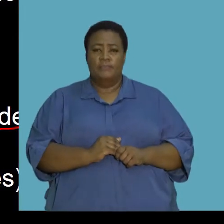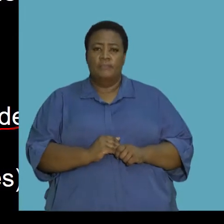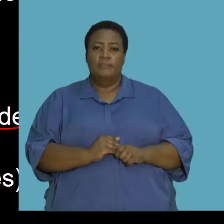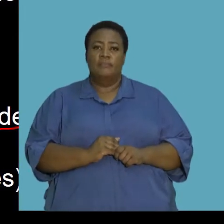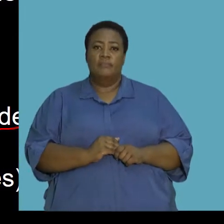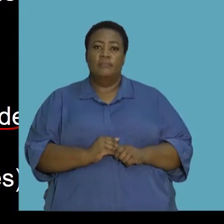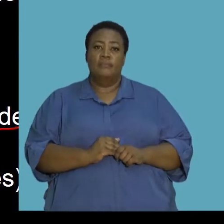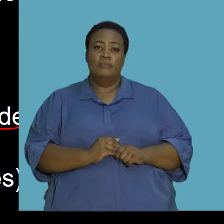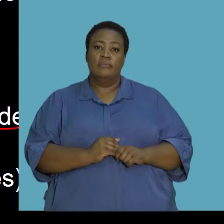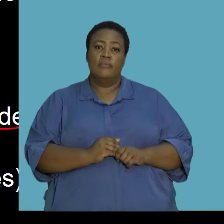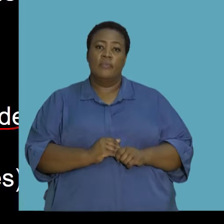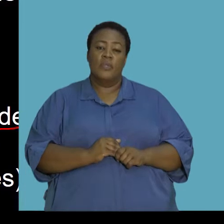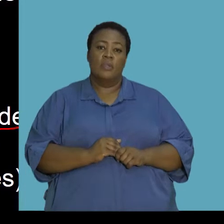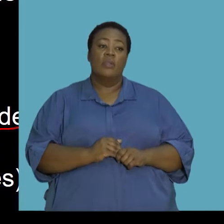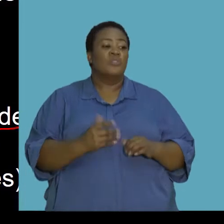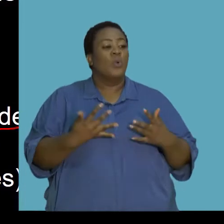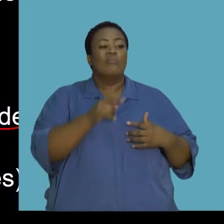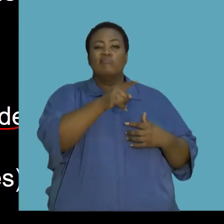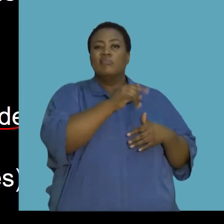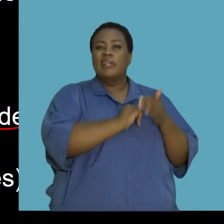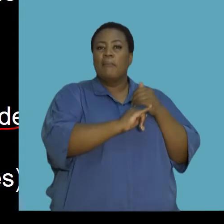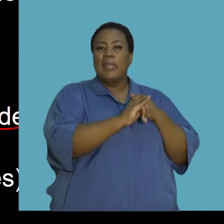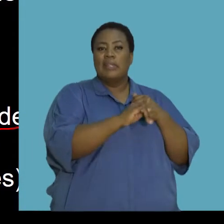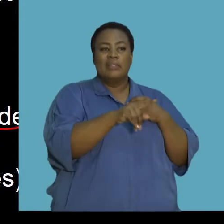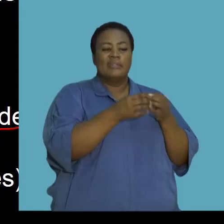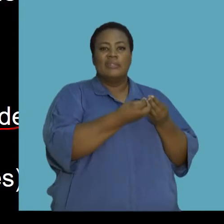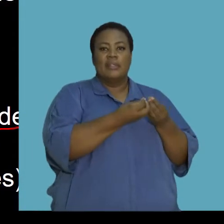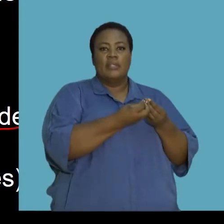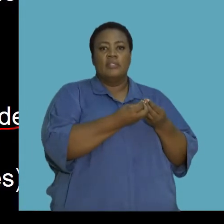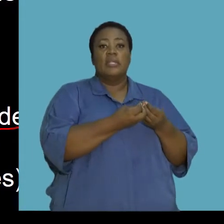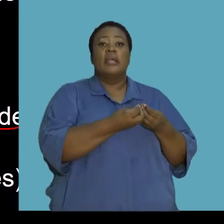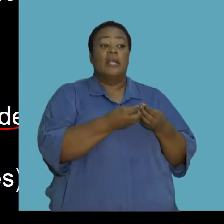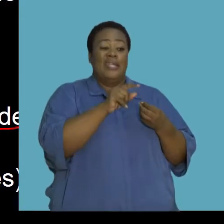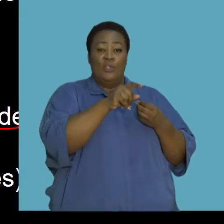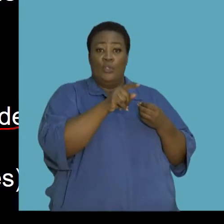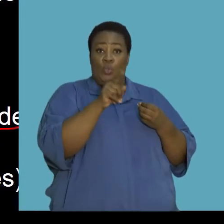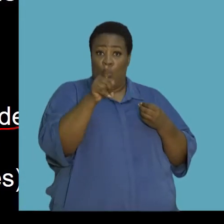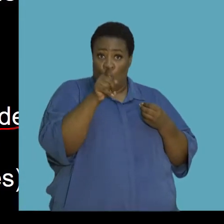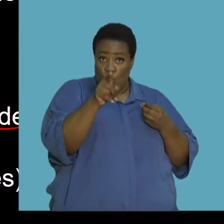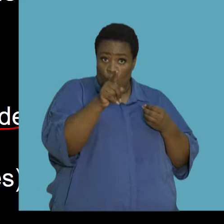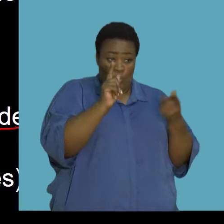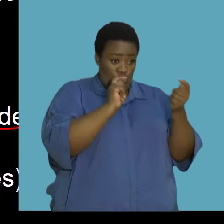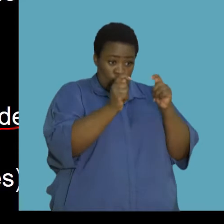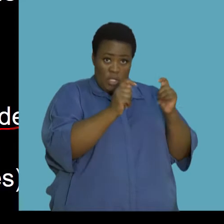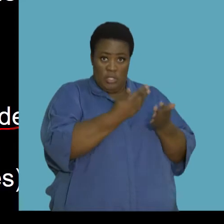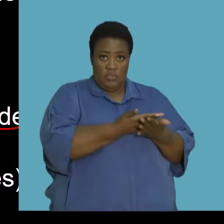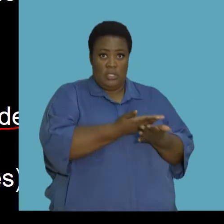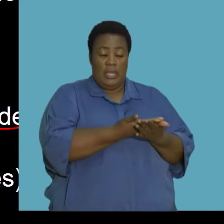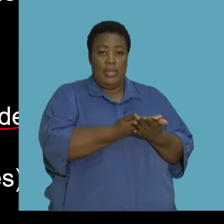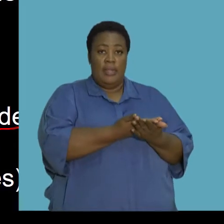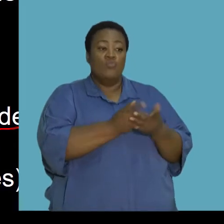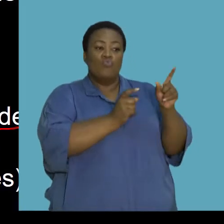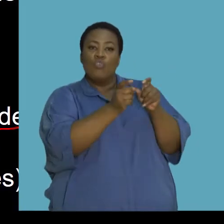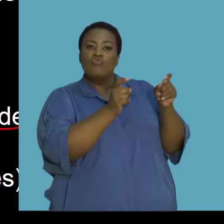variable. So what is the independent variable? This is the variable that the researcher changes. So this is what you have control